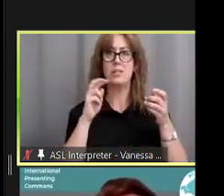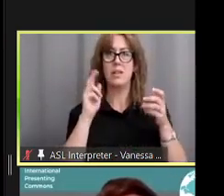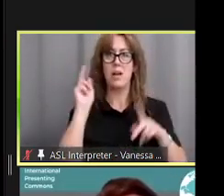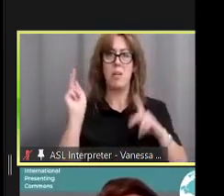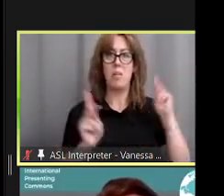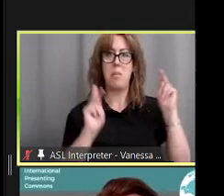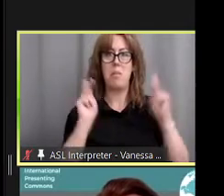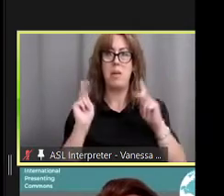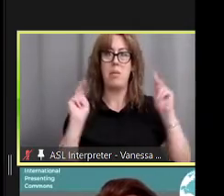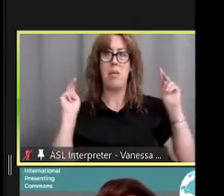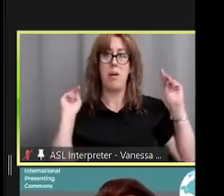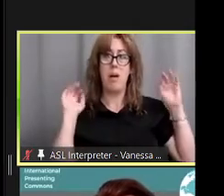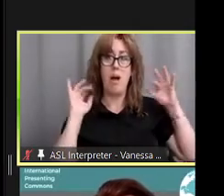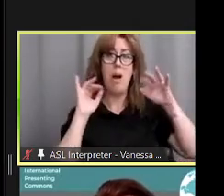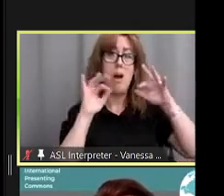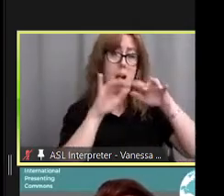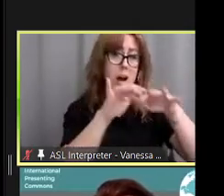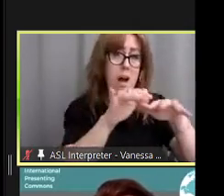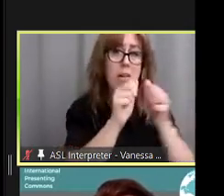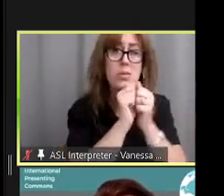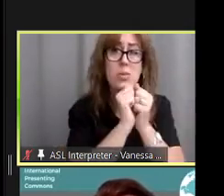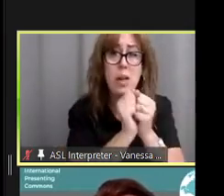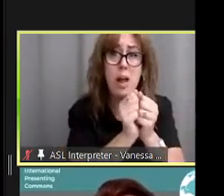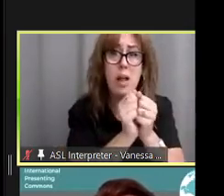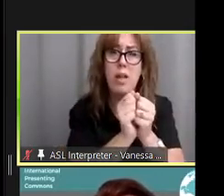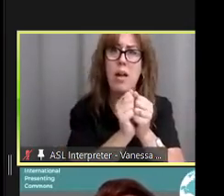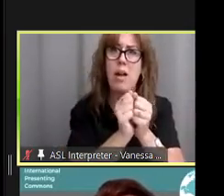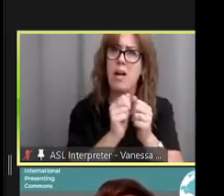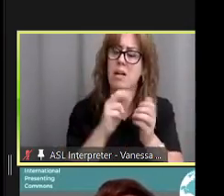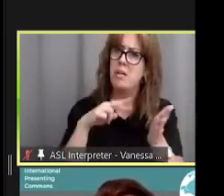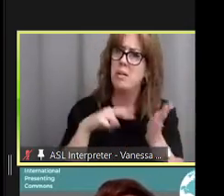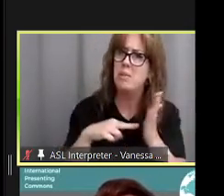they're so needed. Mm. We need